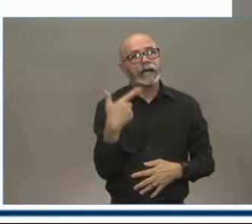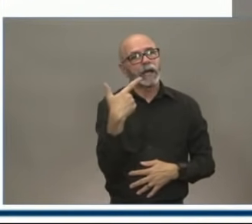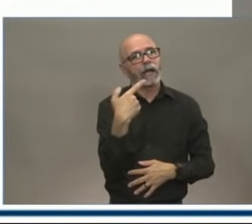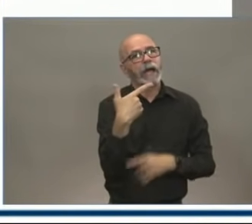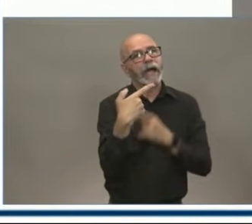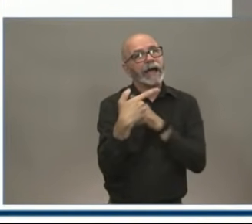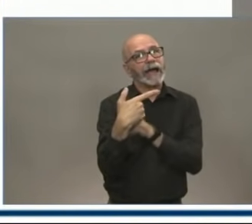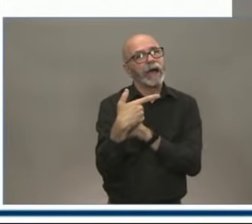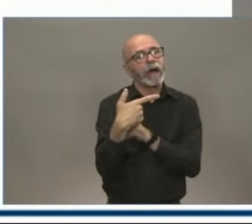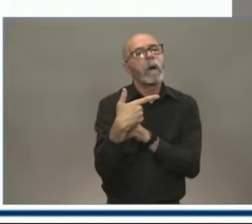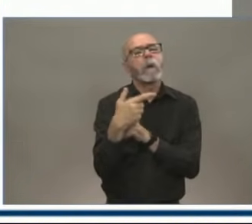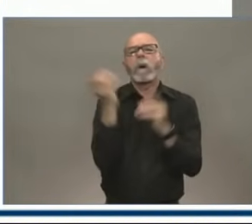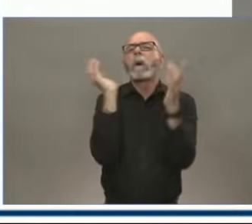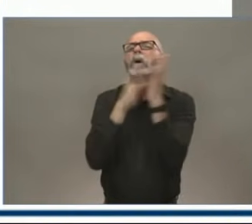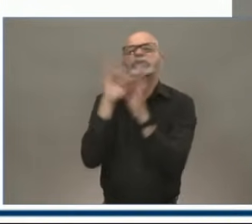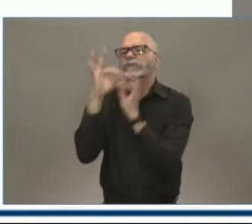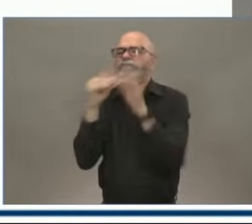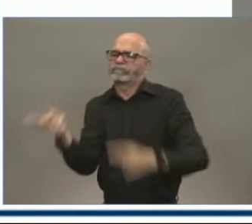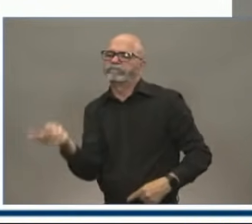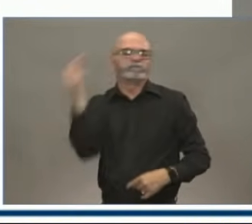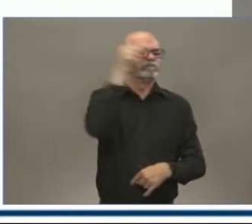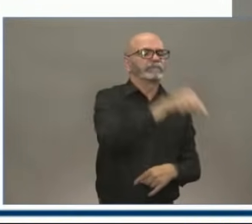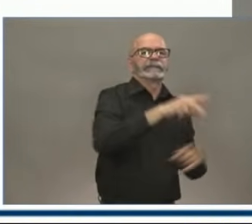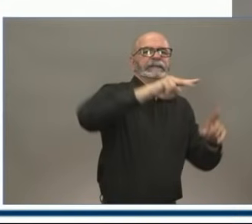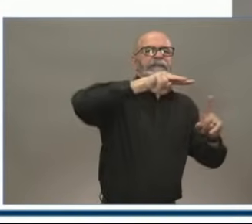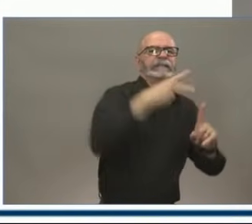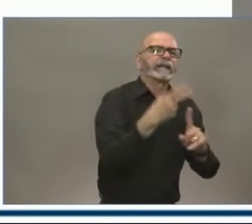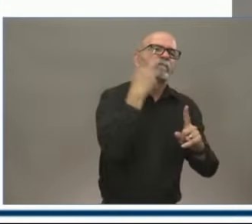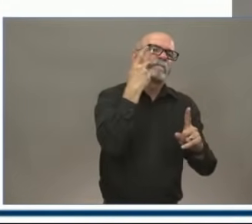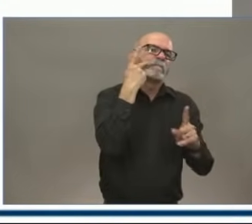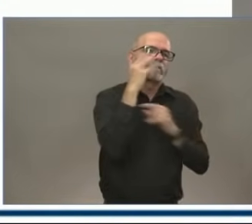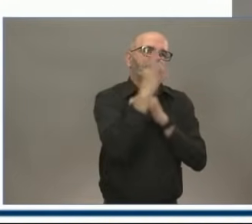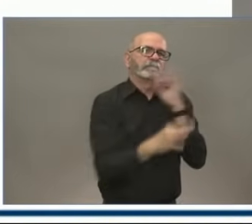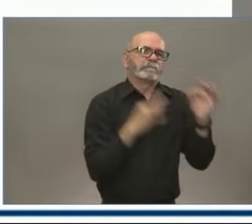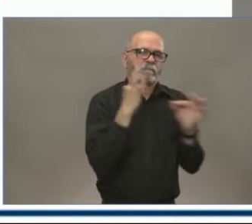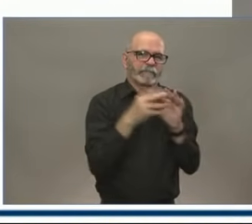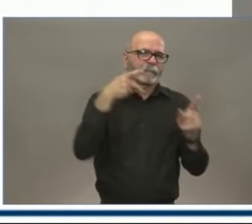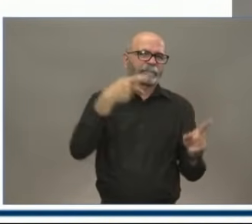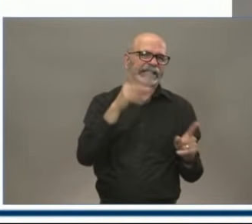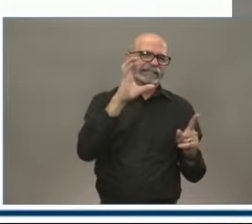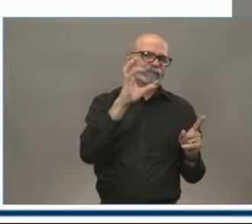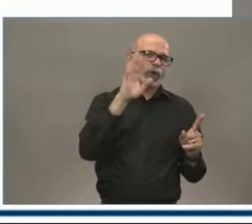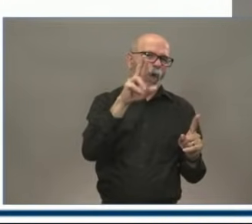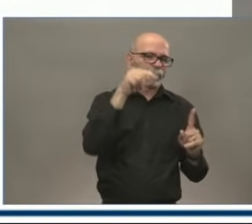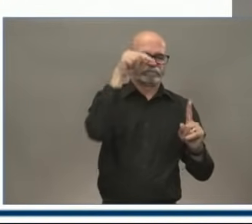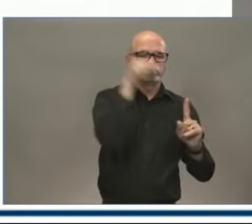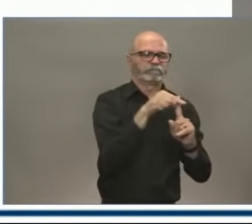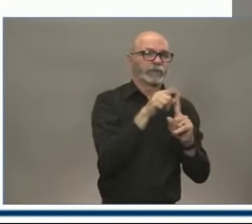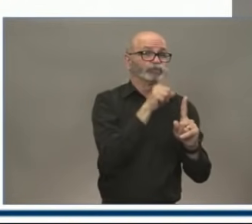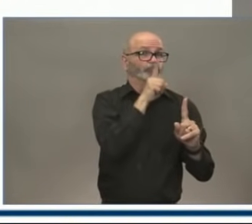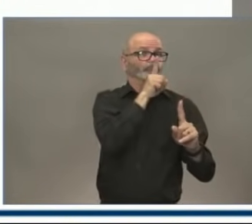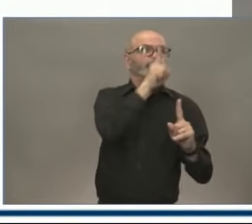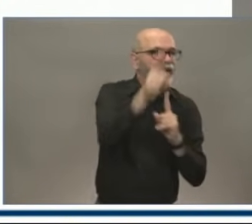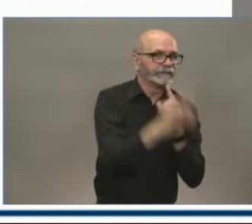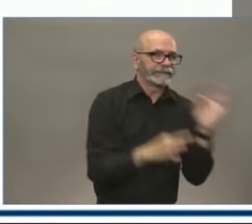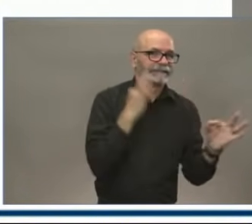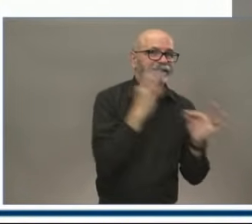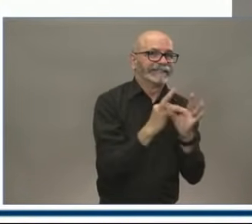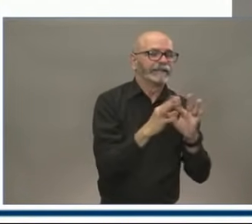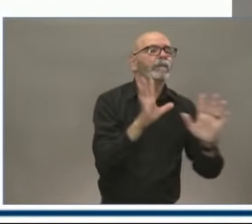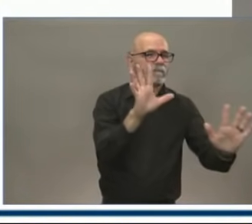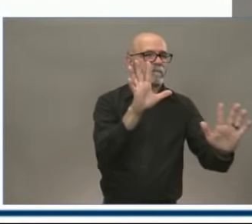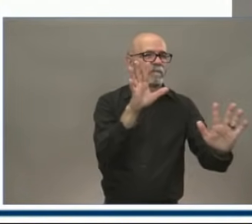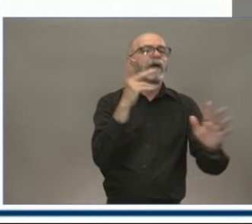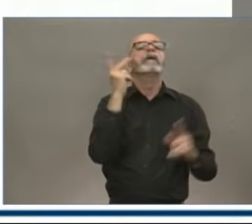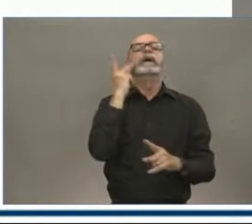every positive has to be validated by a second PCR test. So we know that those tests are